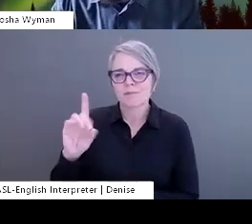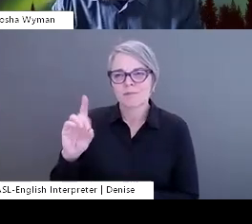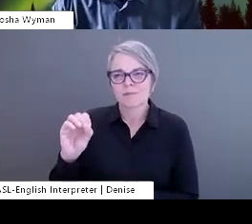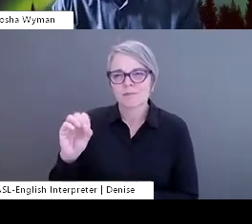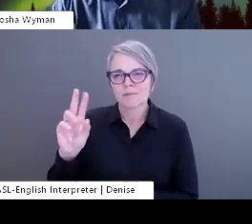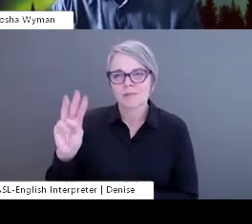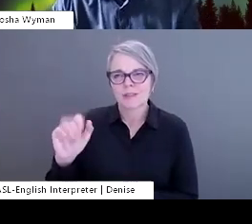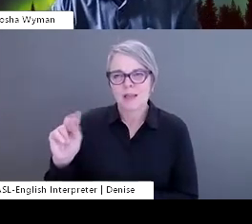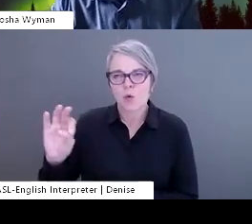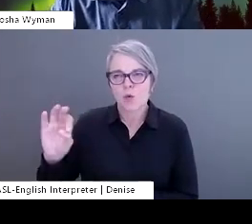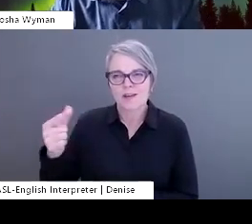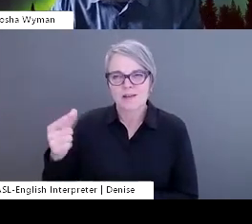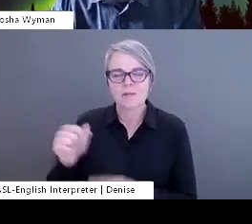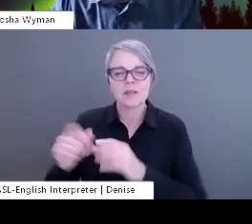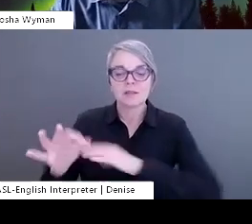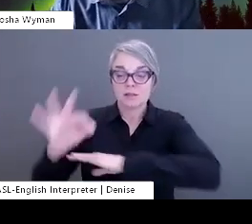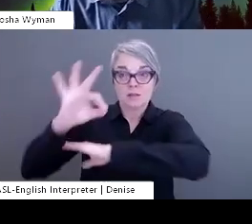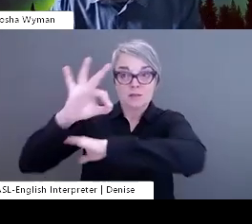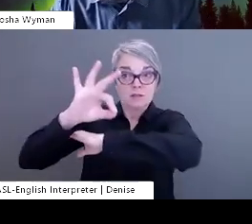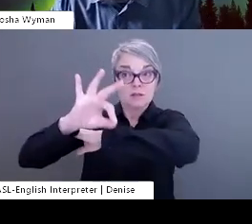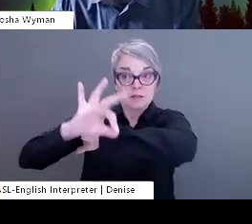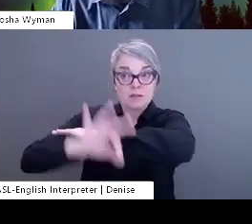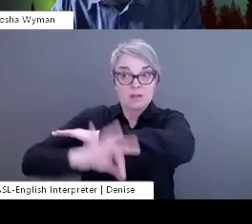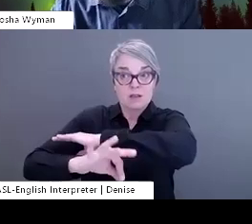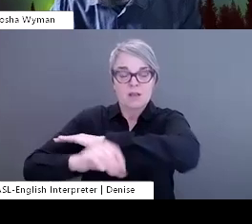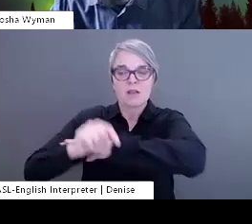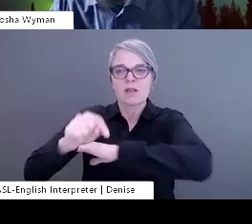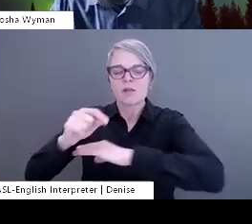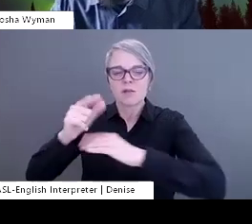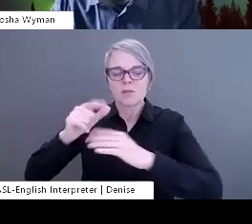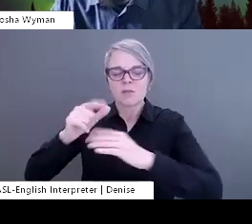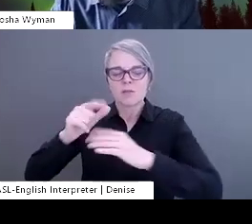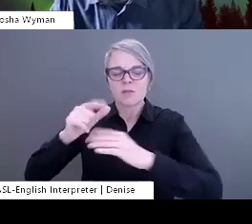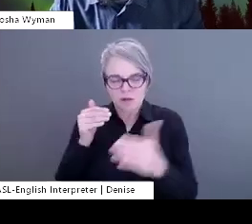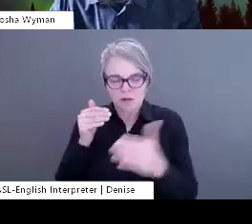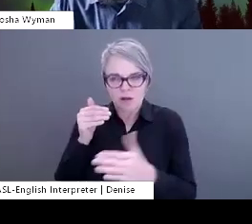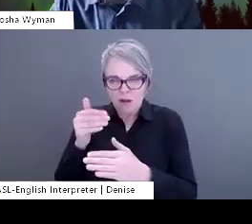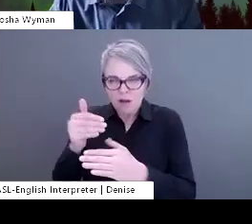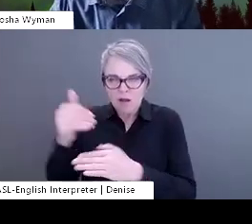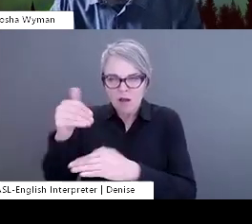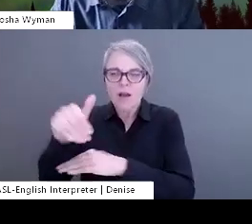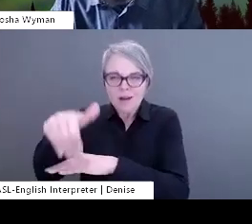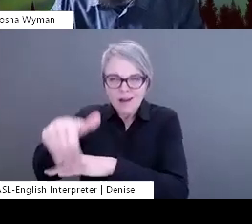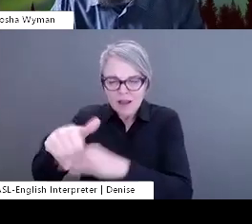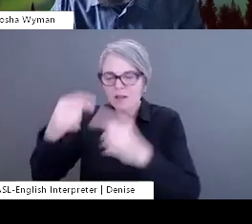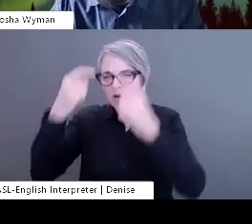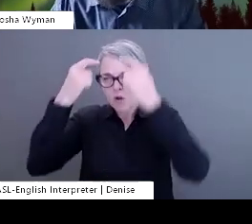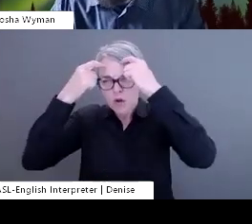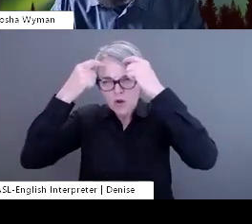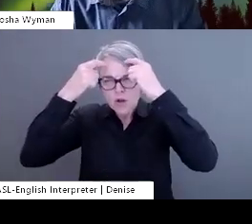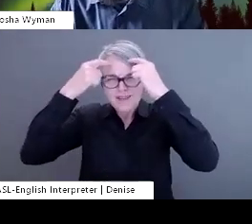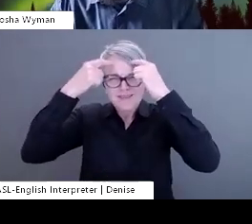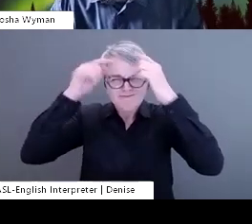in confusion and lower real cognitive performance, especially memory performance and reasoning later on in the day, particularly